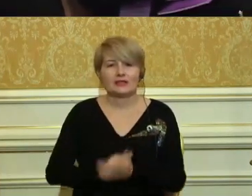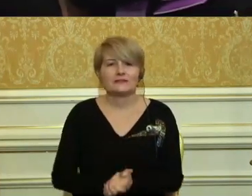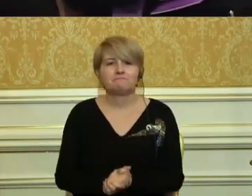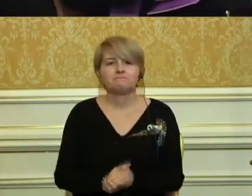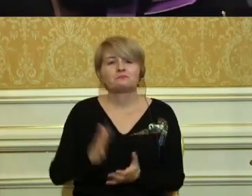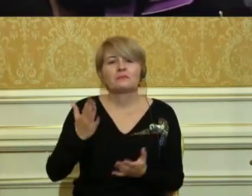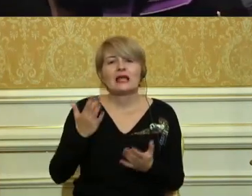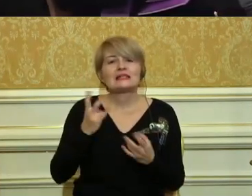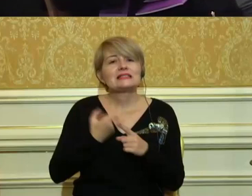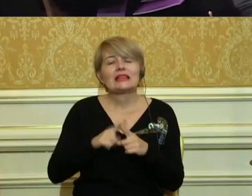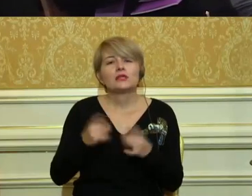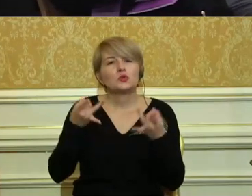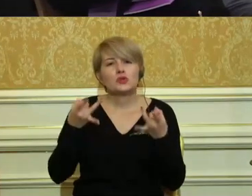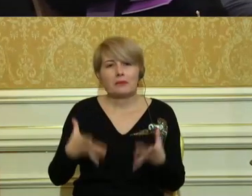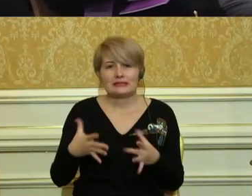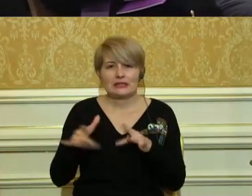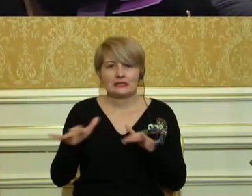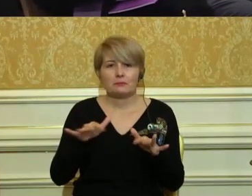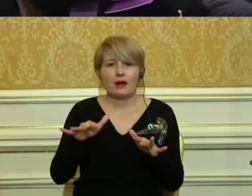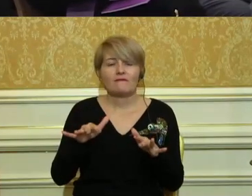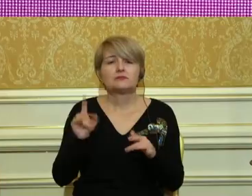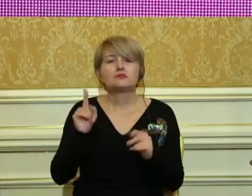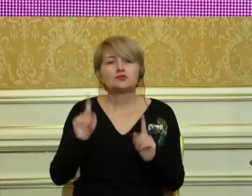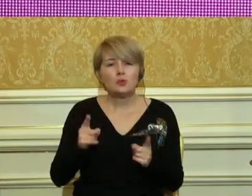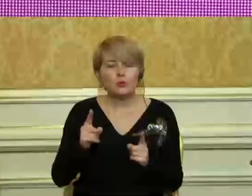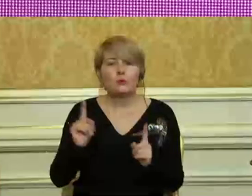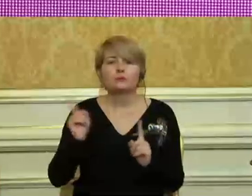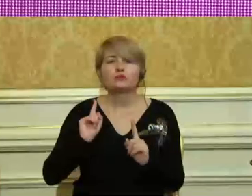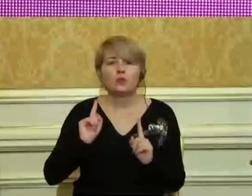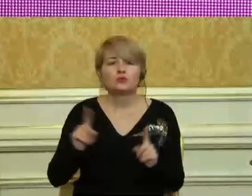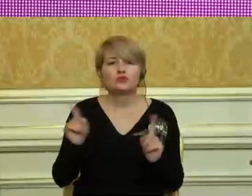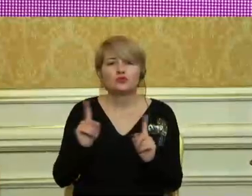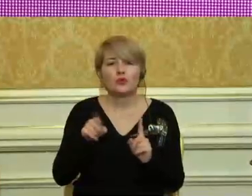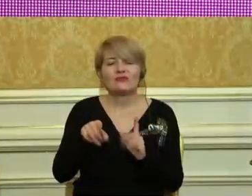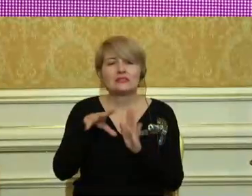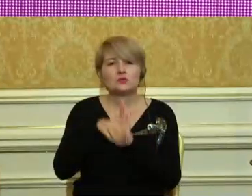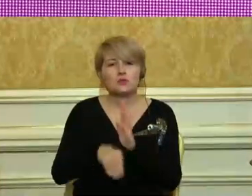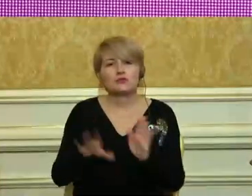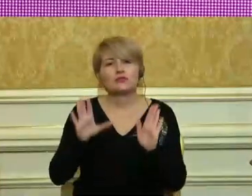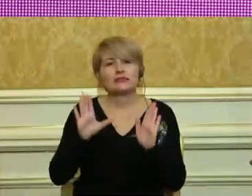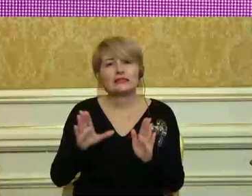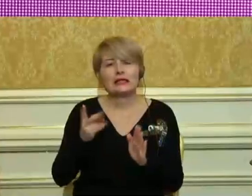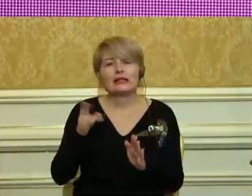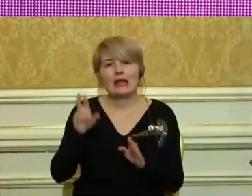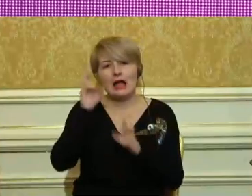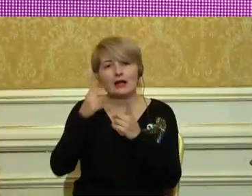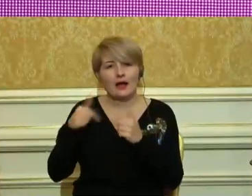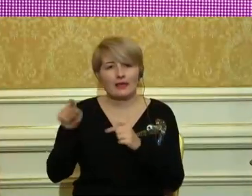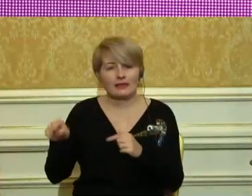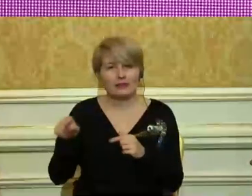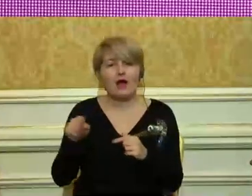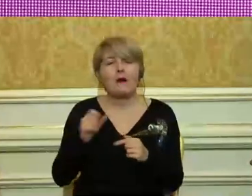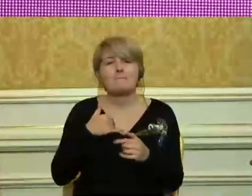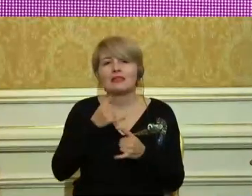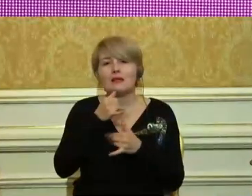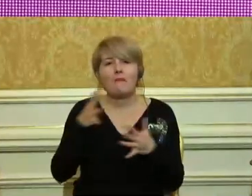So, well, we have to deal with it. So, well, let us greet it. It's very complicated things because the index of gender inequality, they was implemented